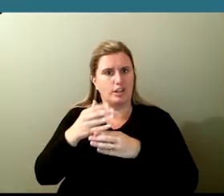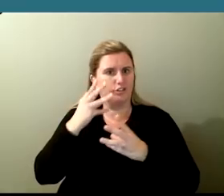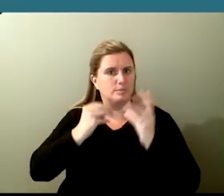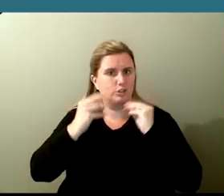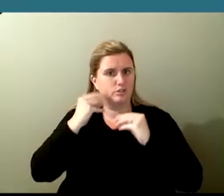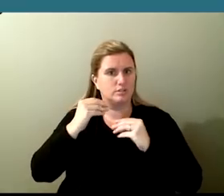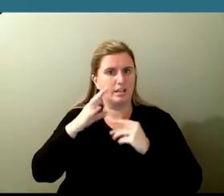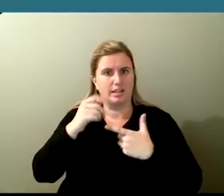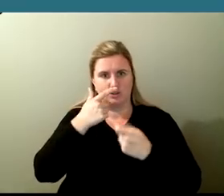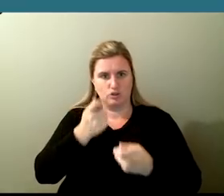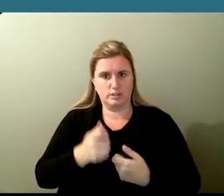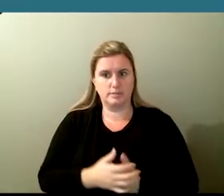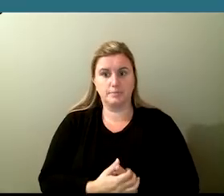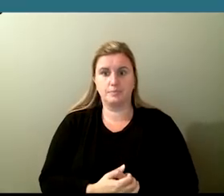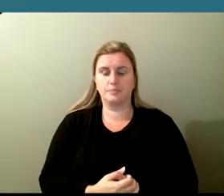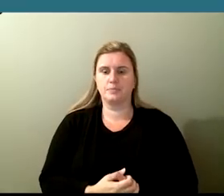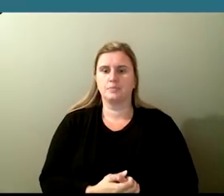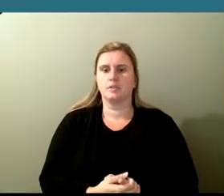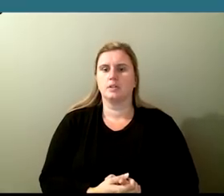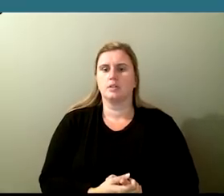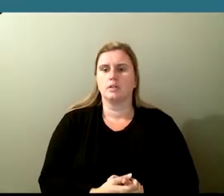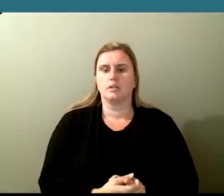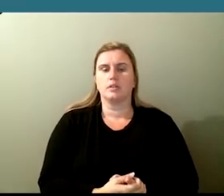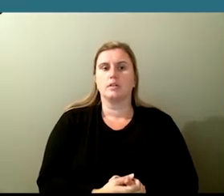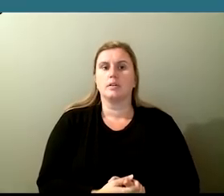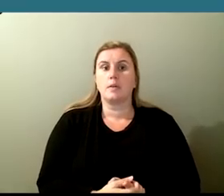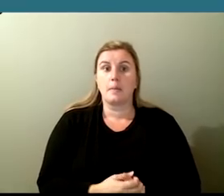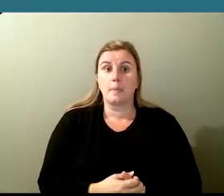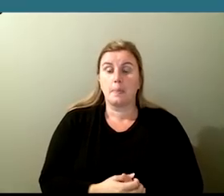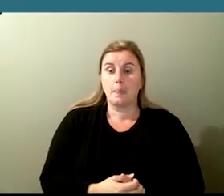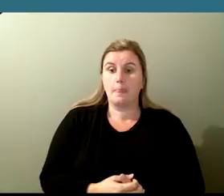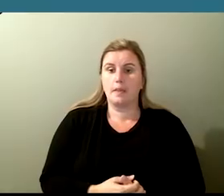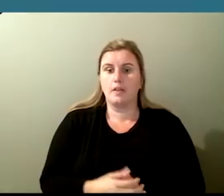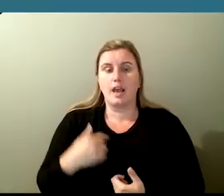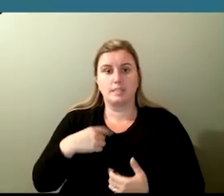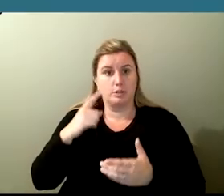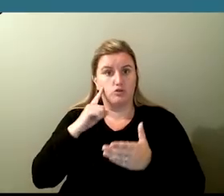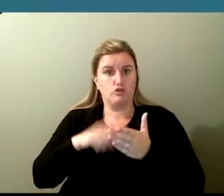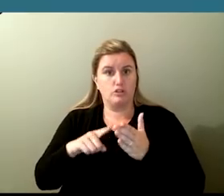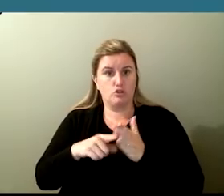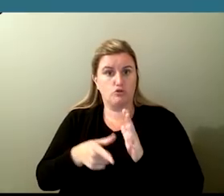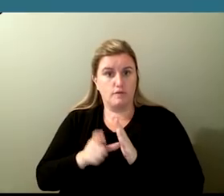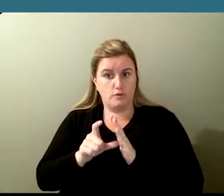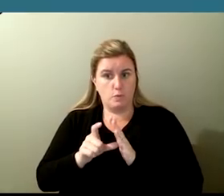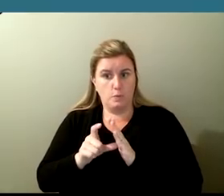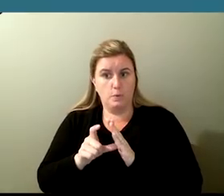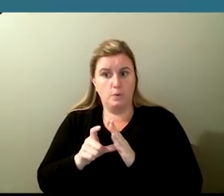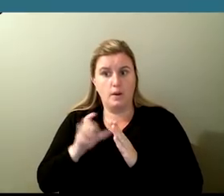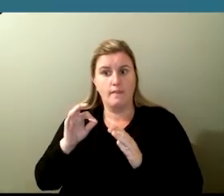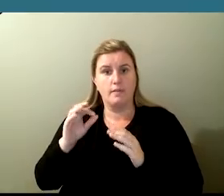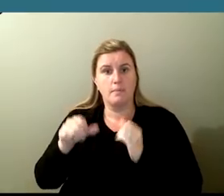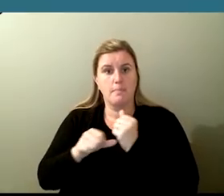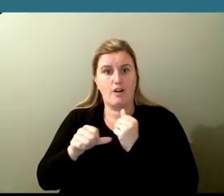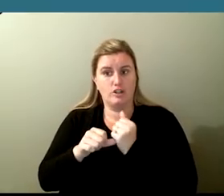experiences of interest, okay? So there has been a recent review of peer